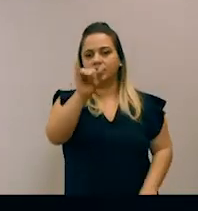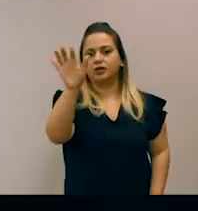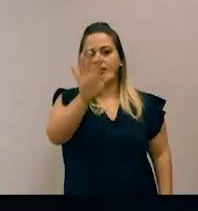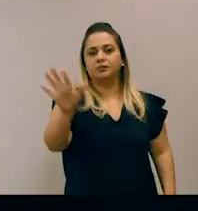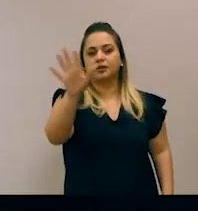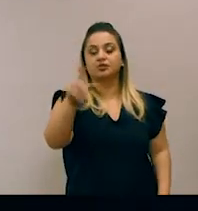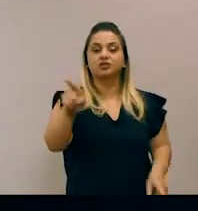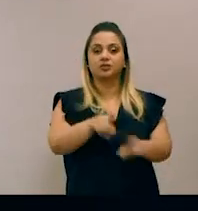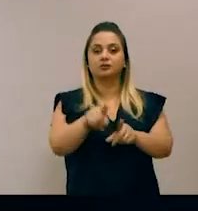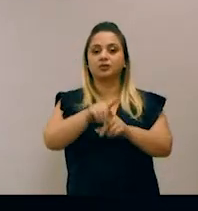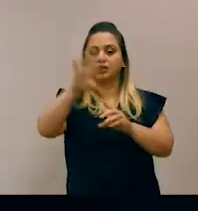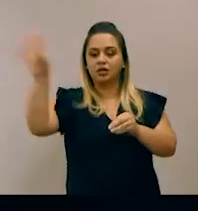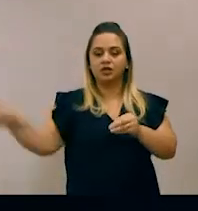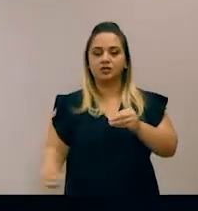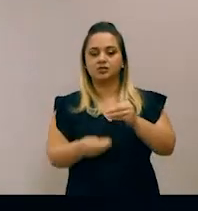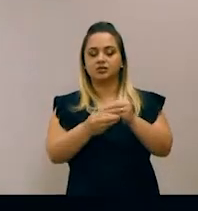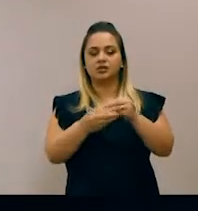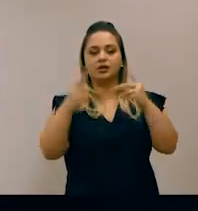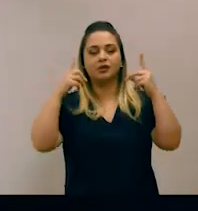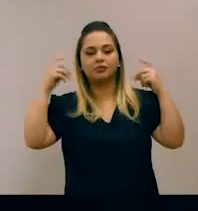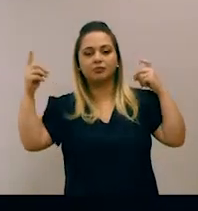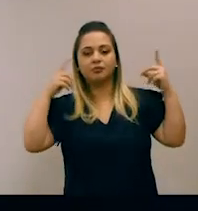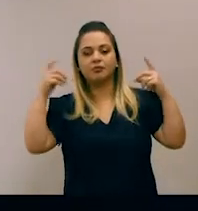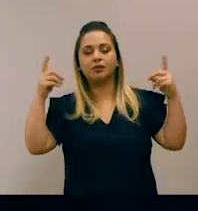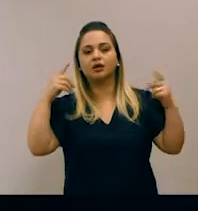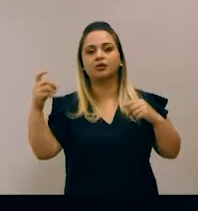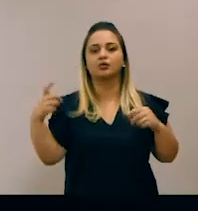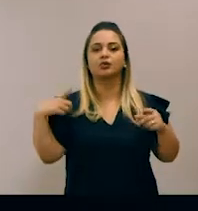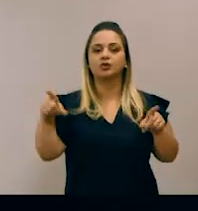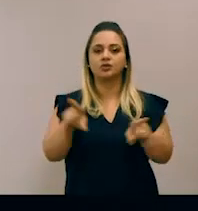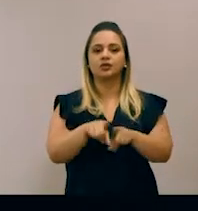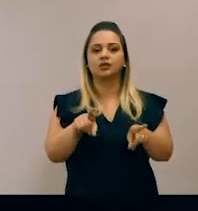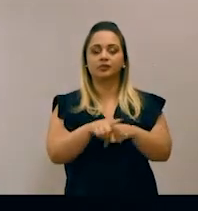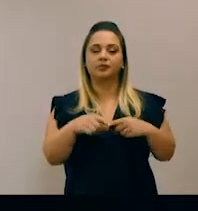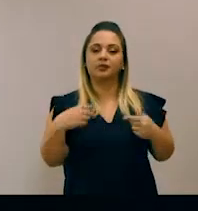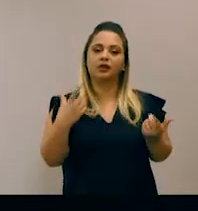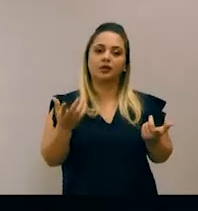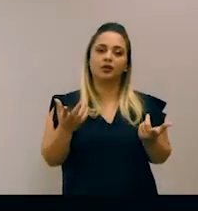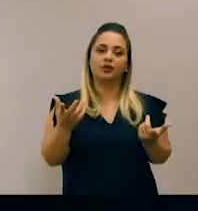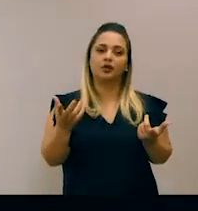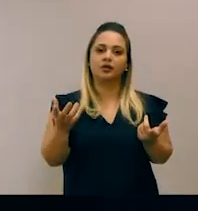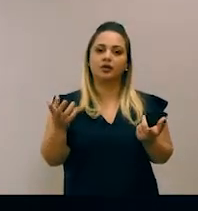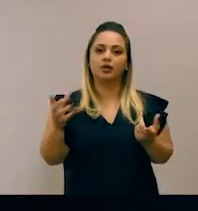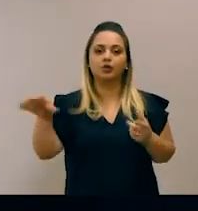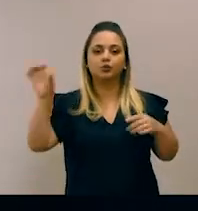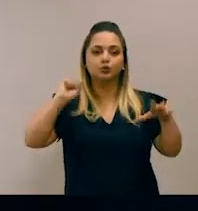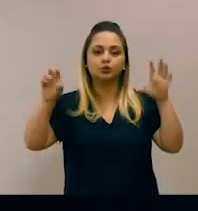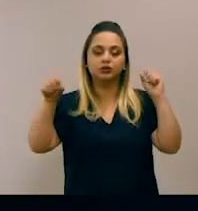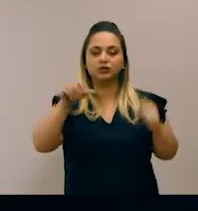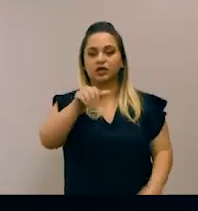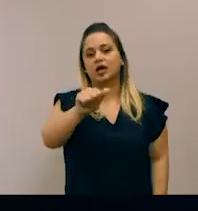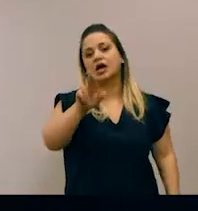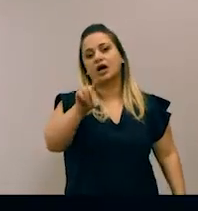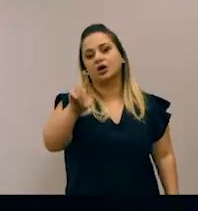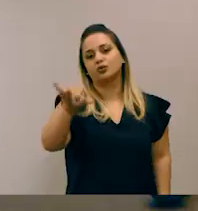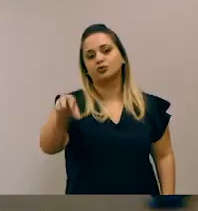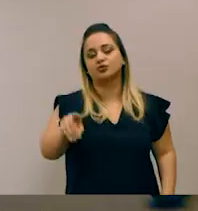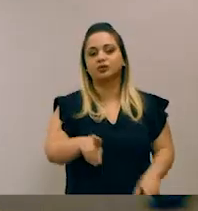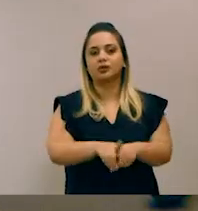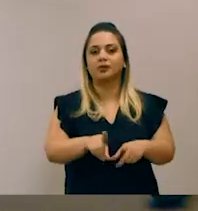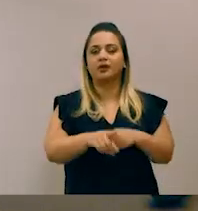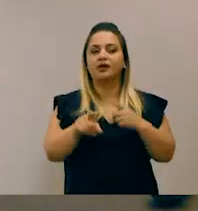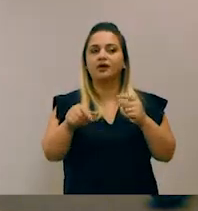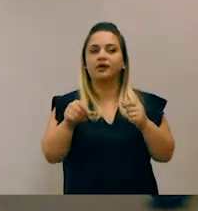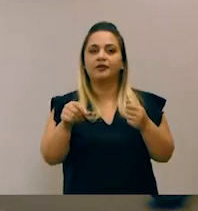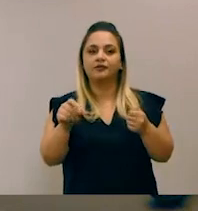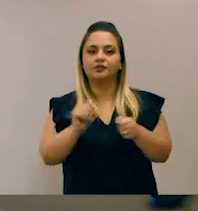they included noise in the images and in the audio, and this noise